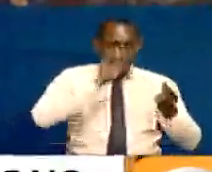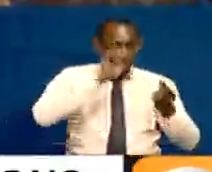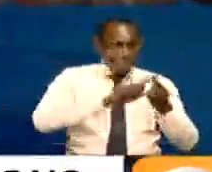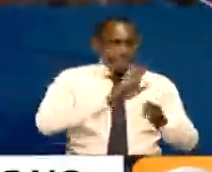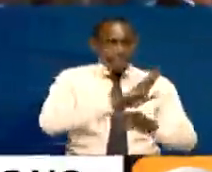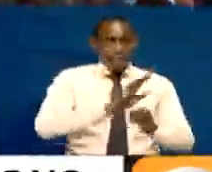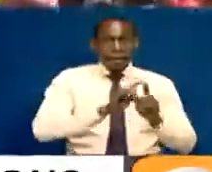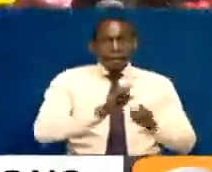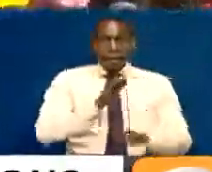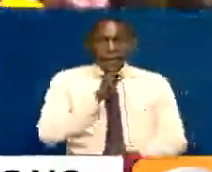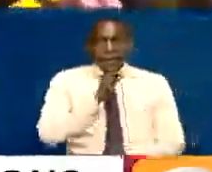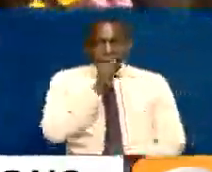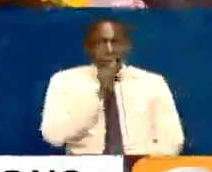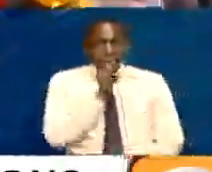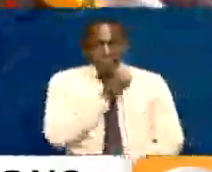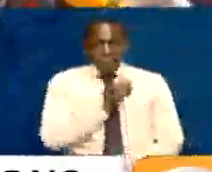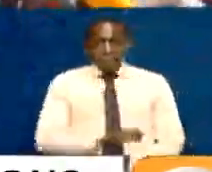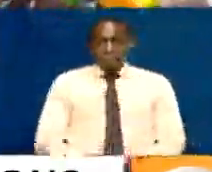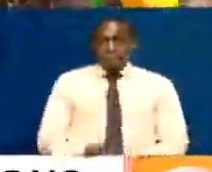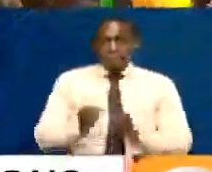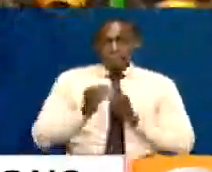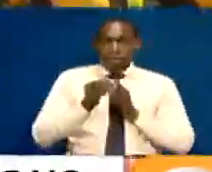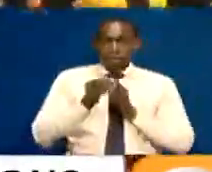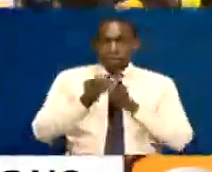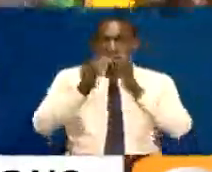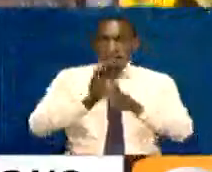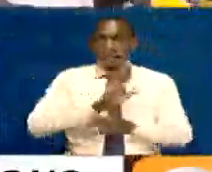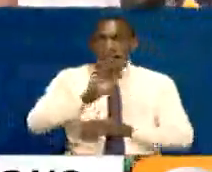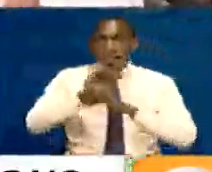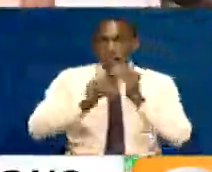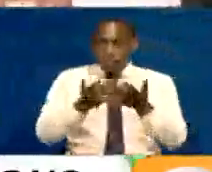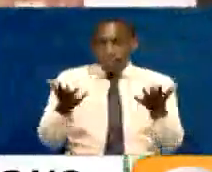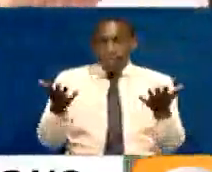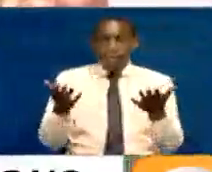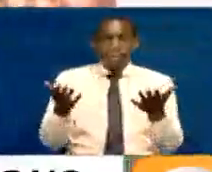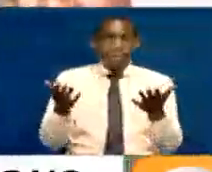albeit silently. Hawa viongozi wenu wote